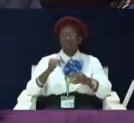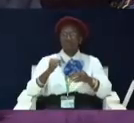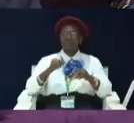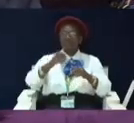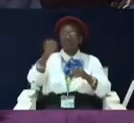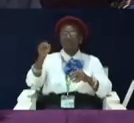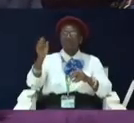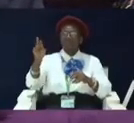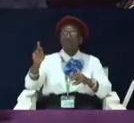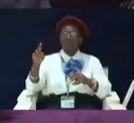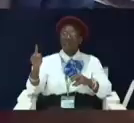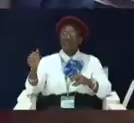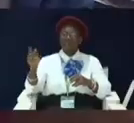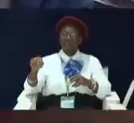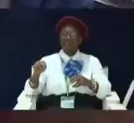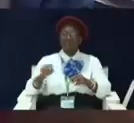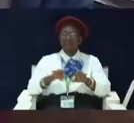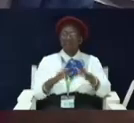him.